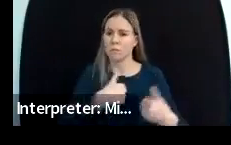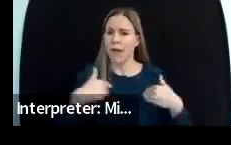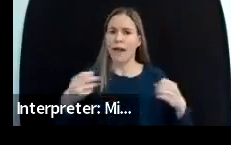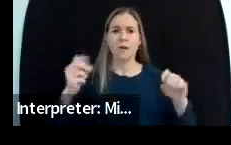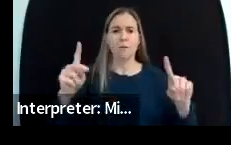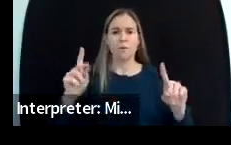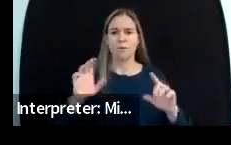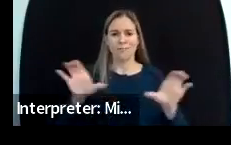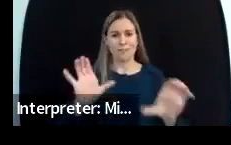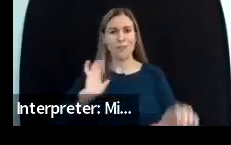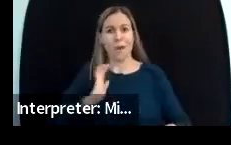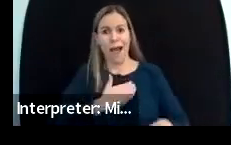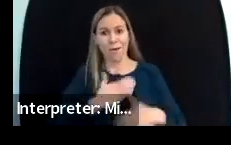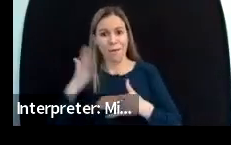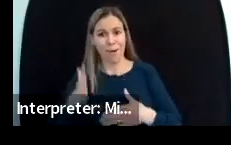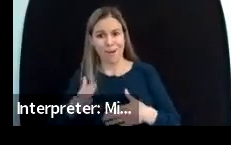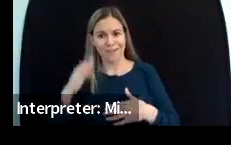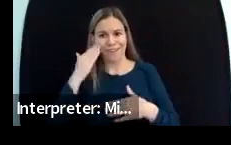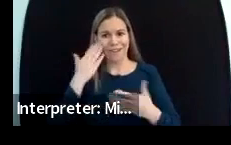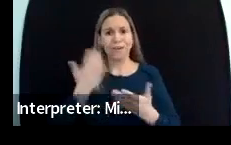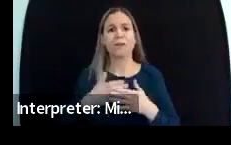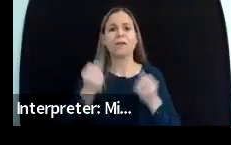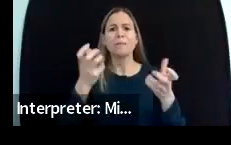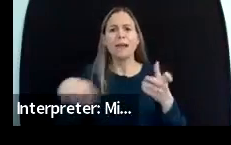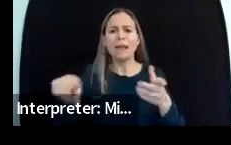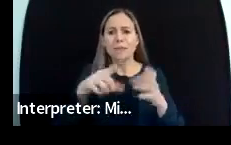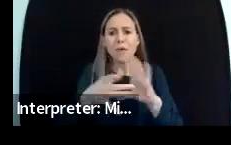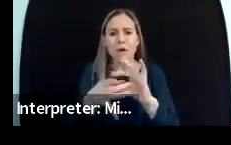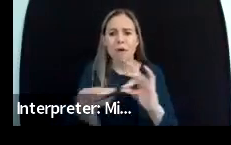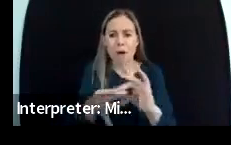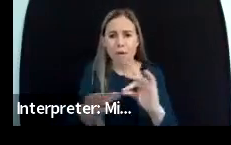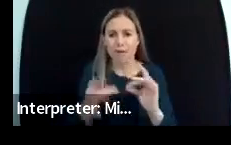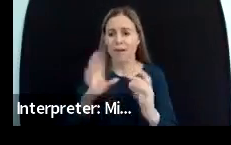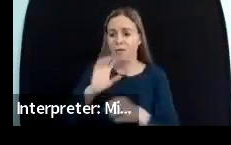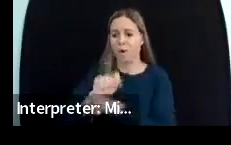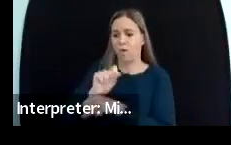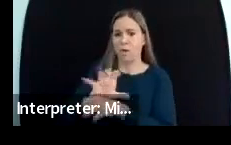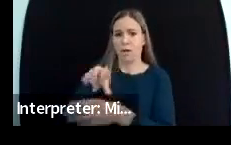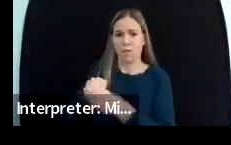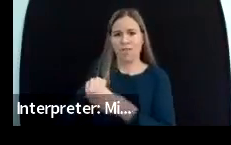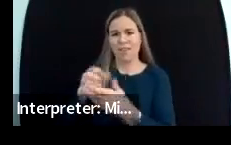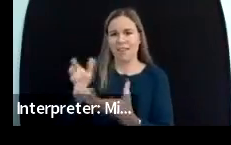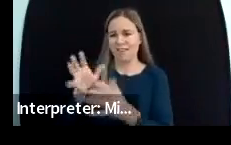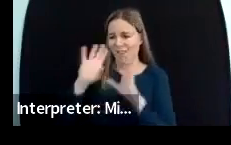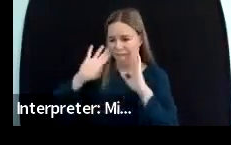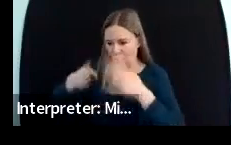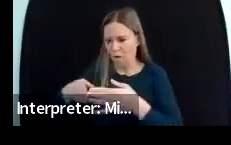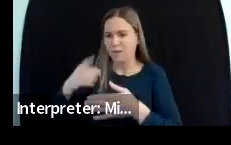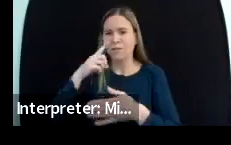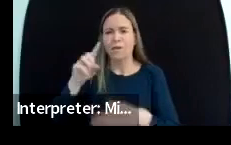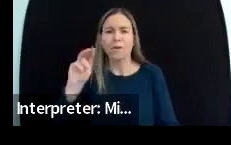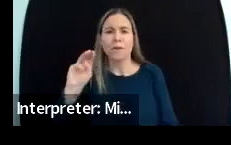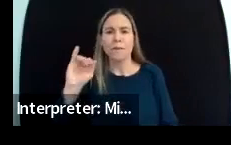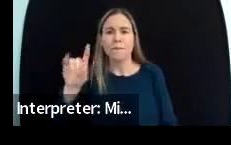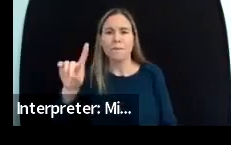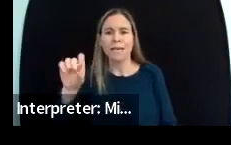our part to contribute. You know, when we think, many of you said that you are working in the midstream and also